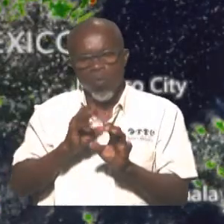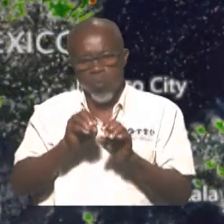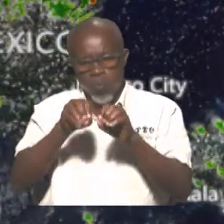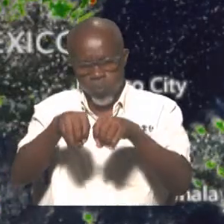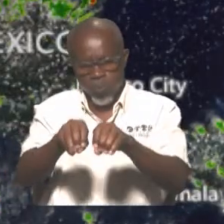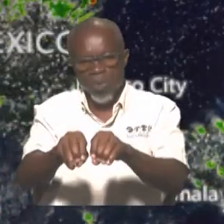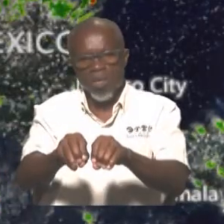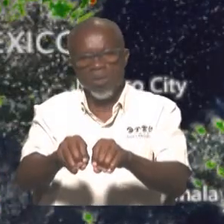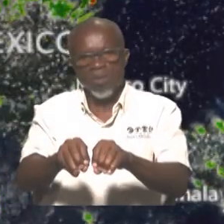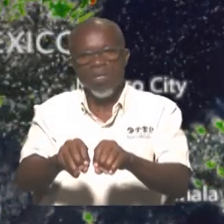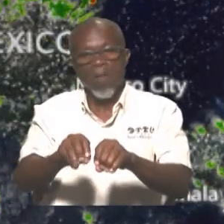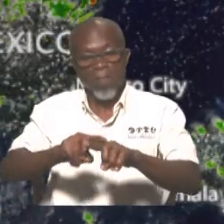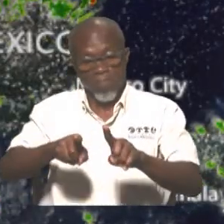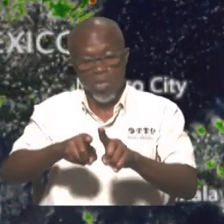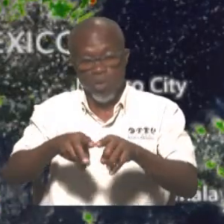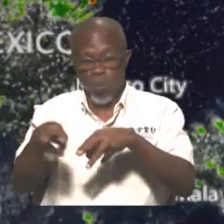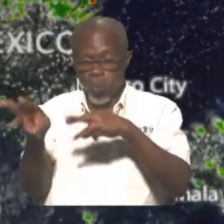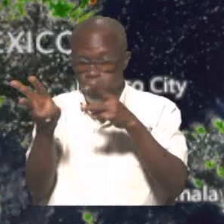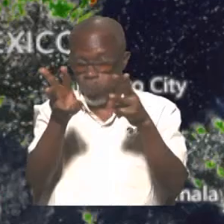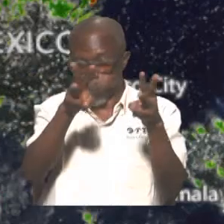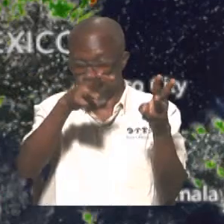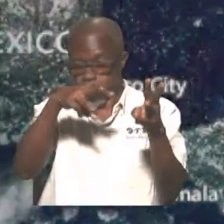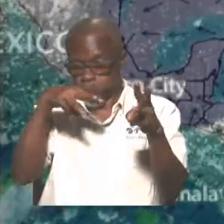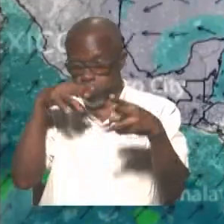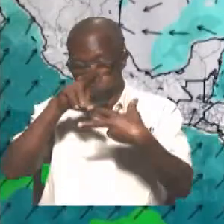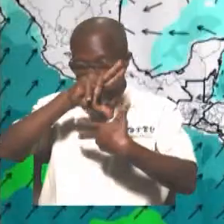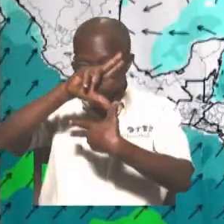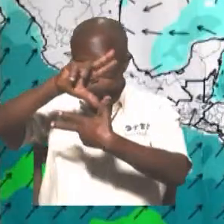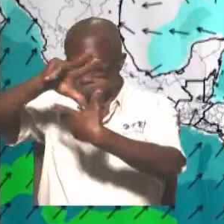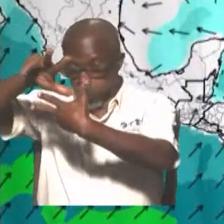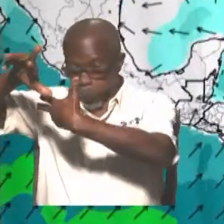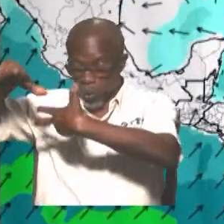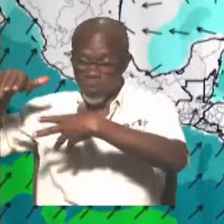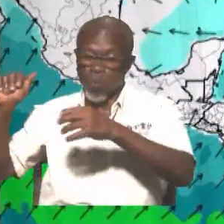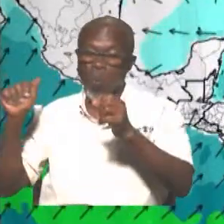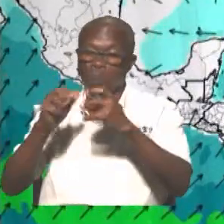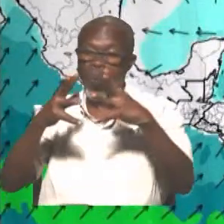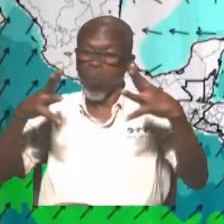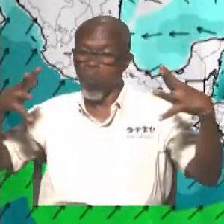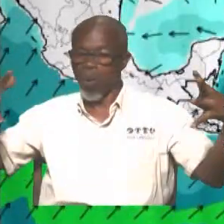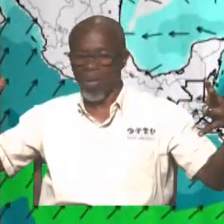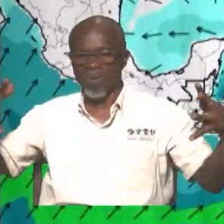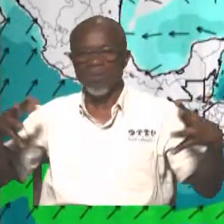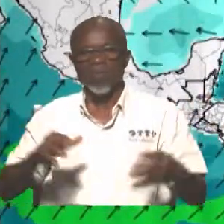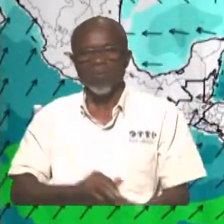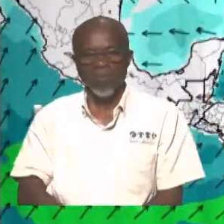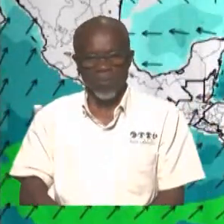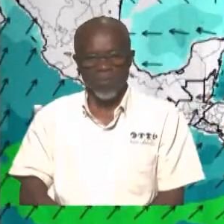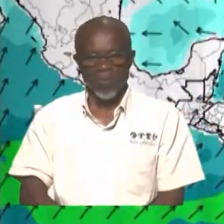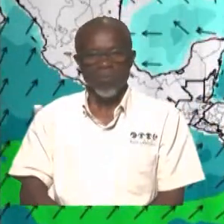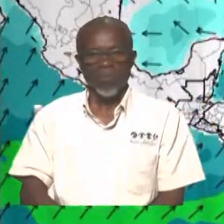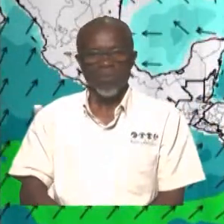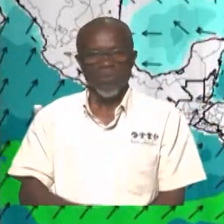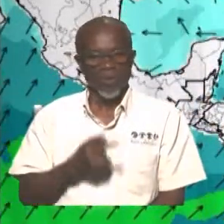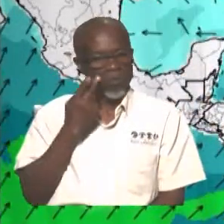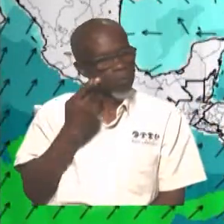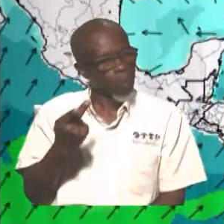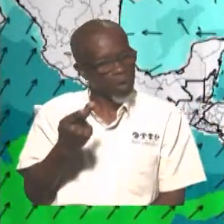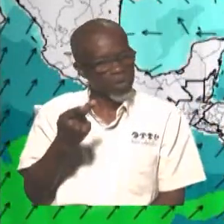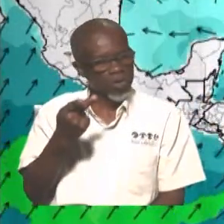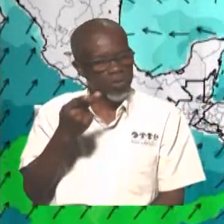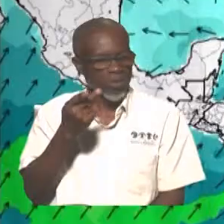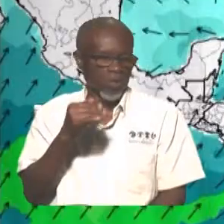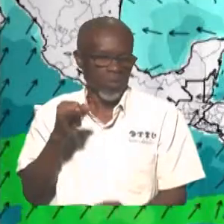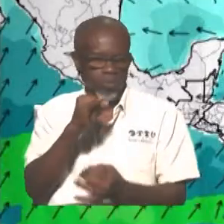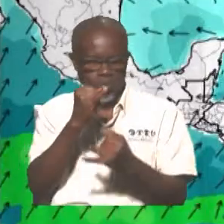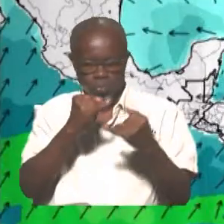large, stretching far out from the center. Now, if you look at our wind wave model, it is evident why some of those eastern U.S.